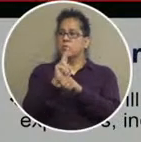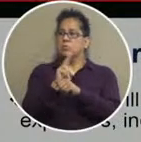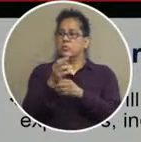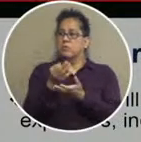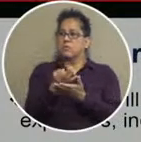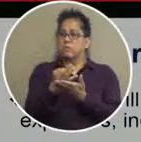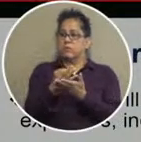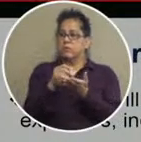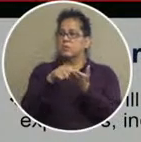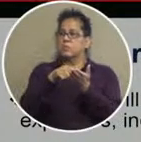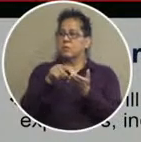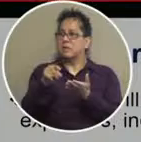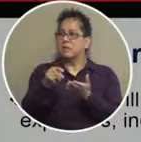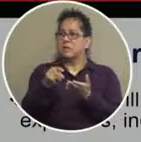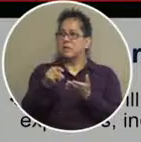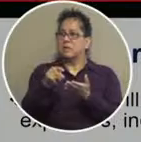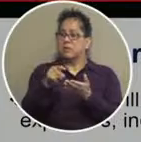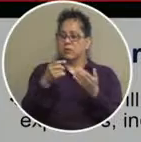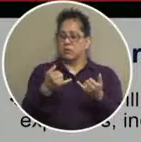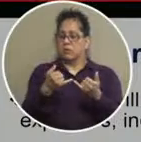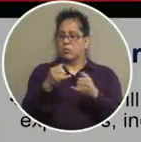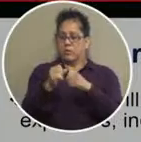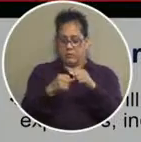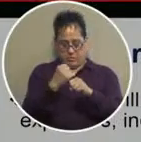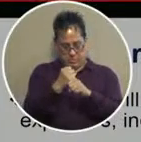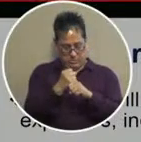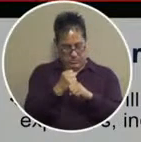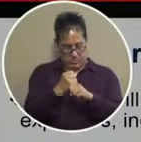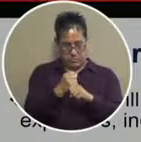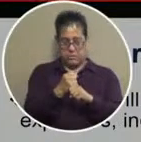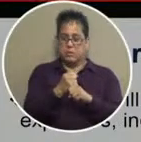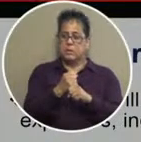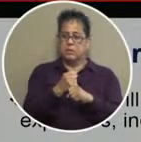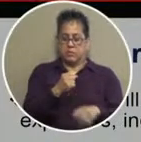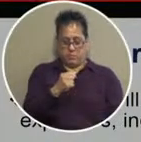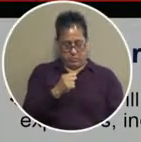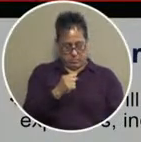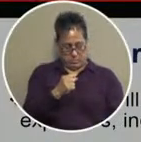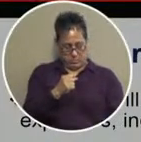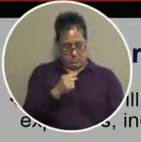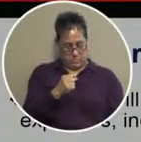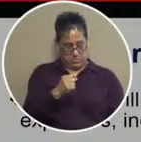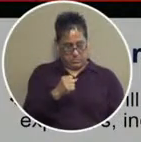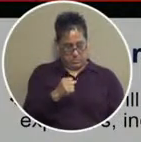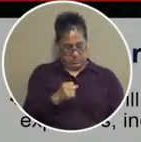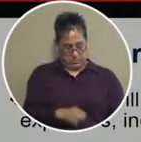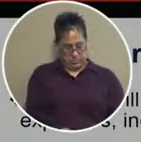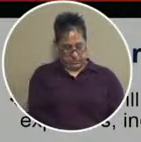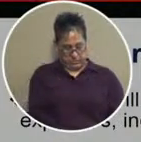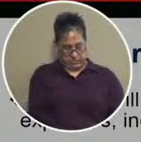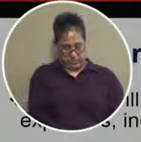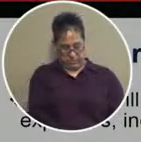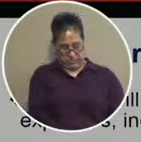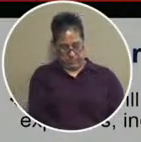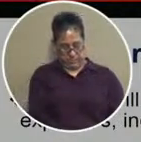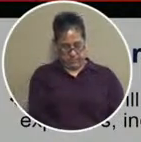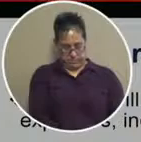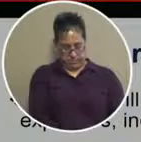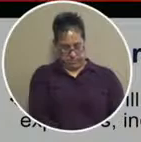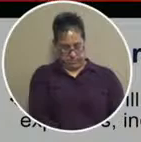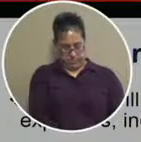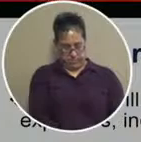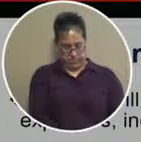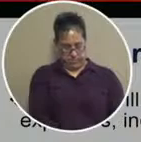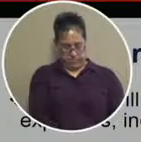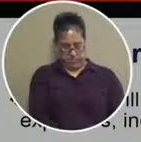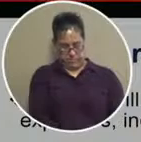funds to help pay some of their debt service for this current year, some additional security, custodial and parking lot expenses, some of the